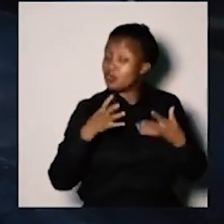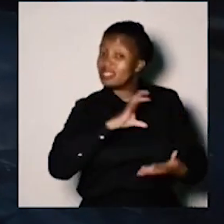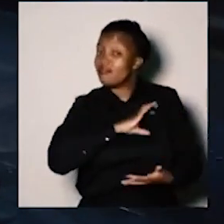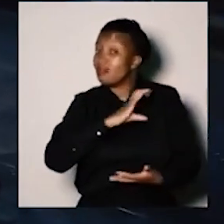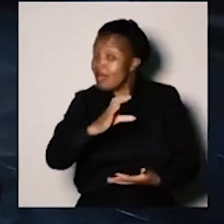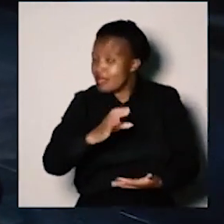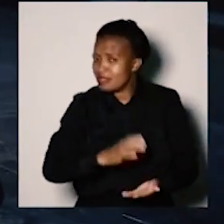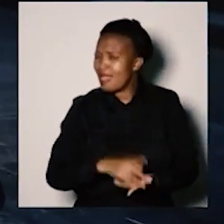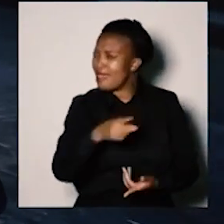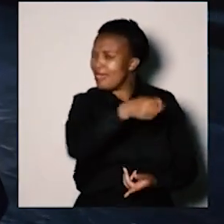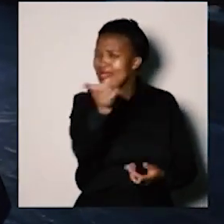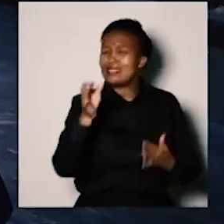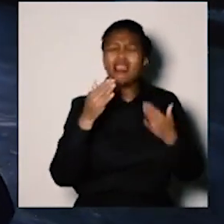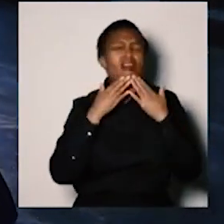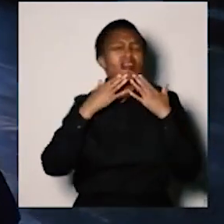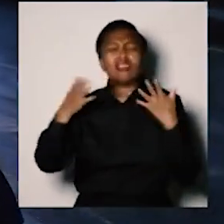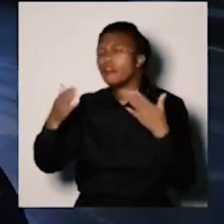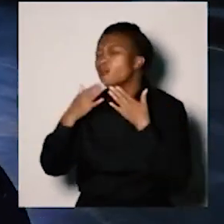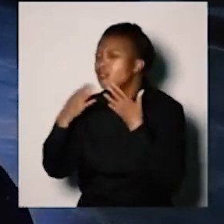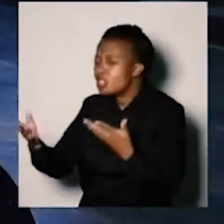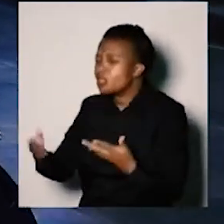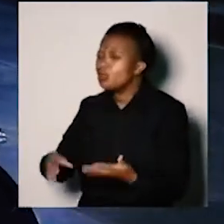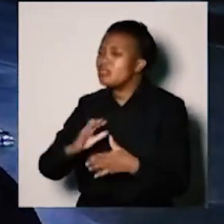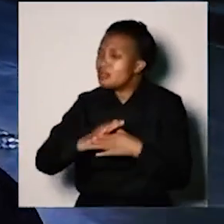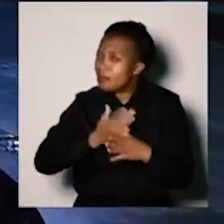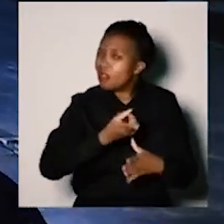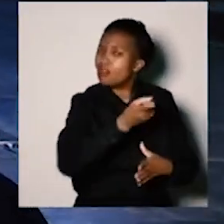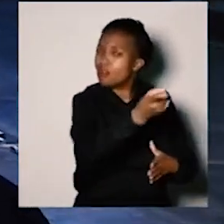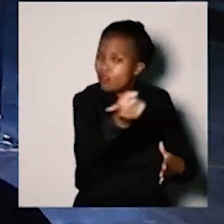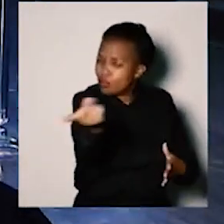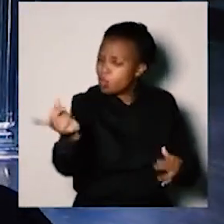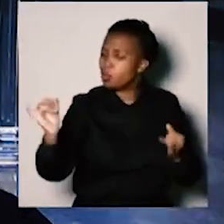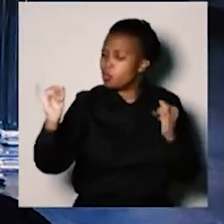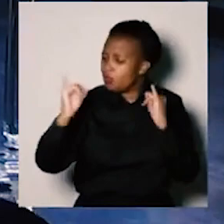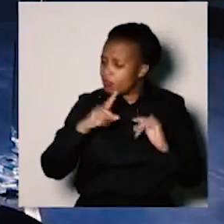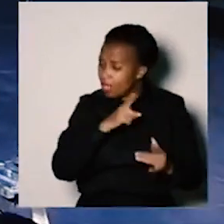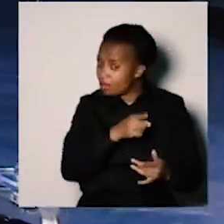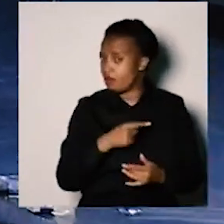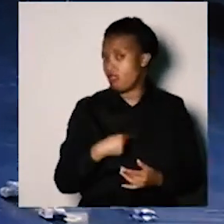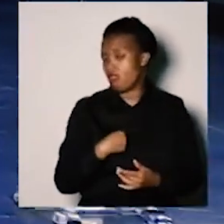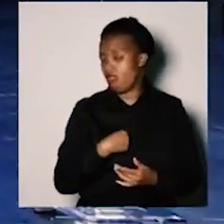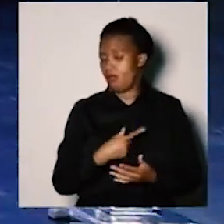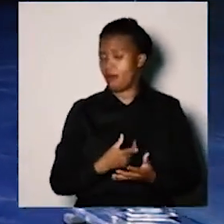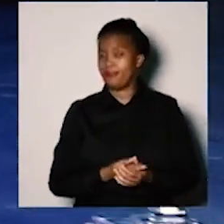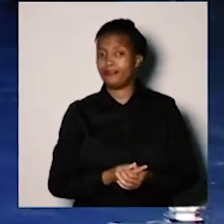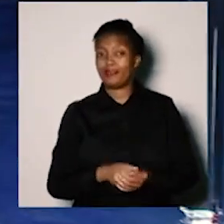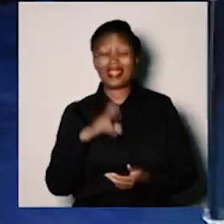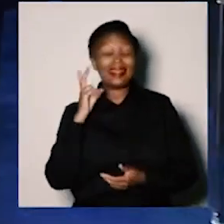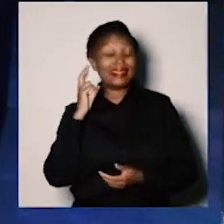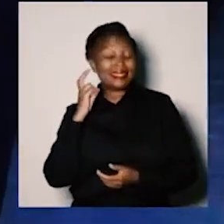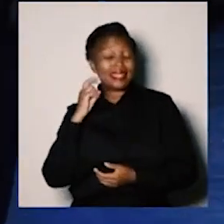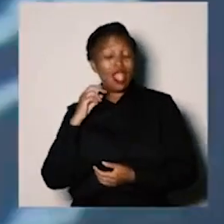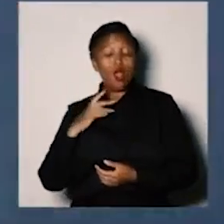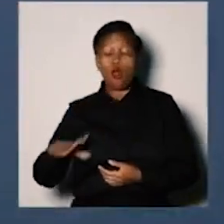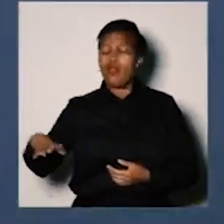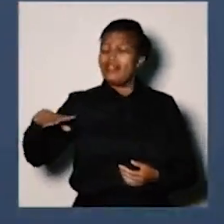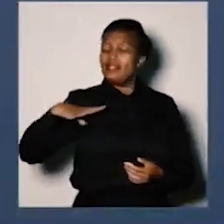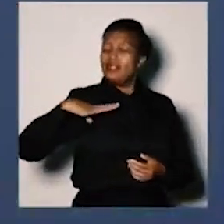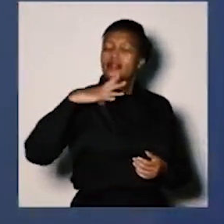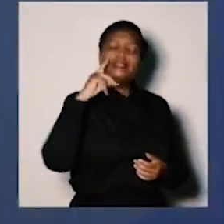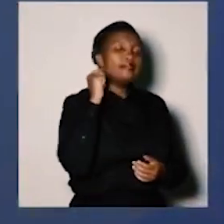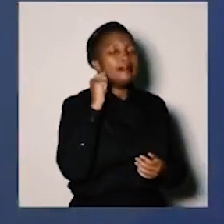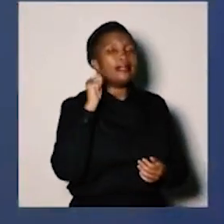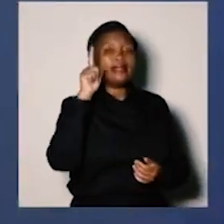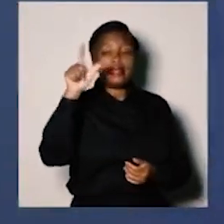here. Or somebody says, hi, Bishop Utshonganyan. Listen, when the rich man and Lazarus